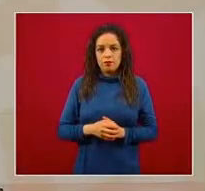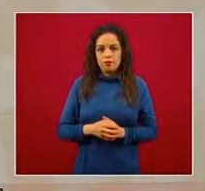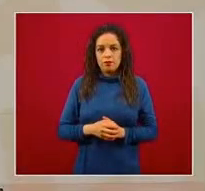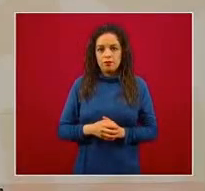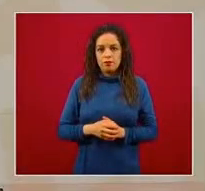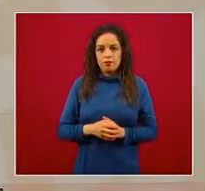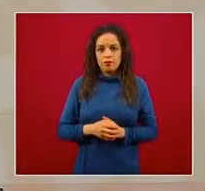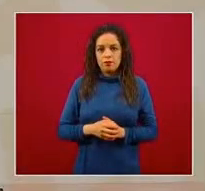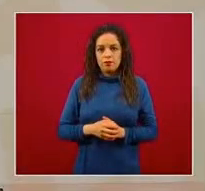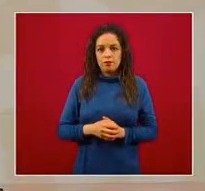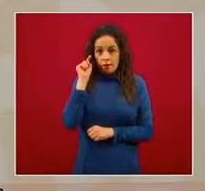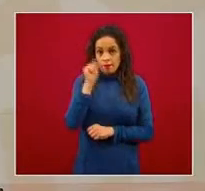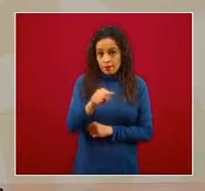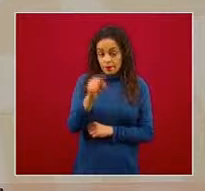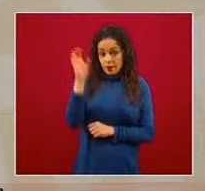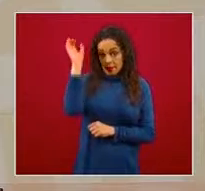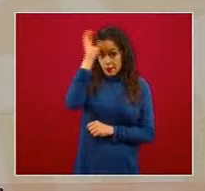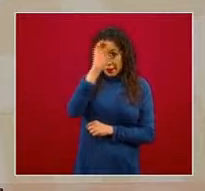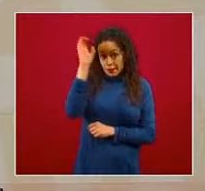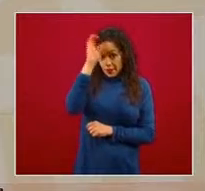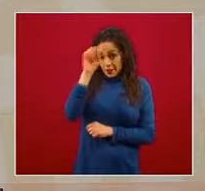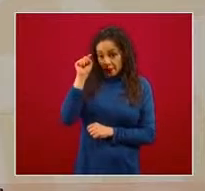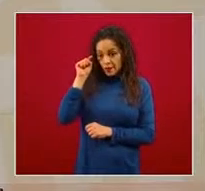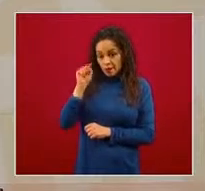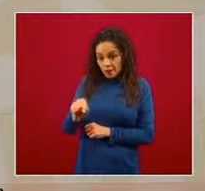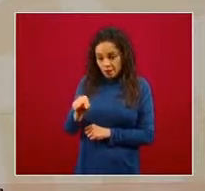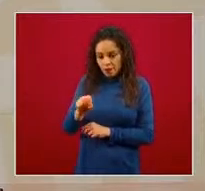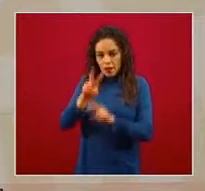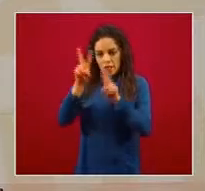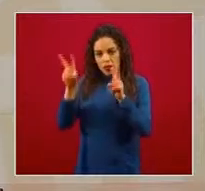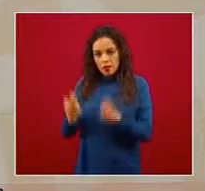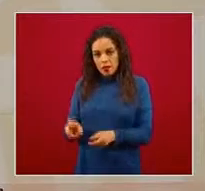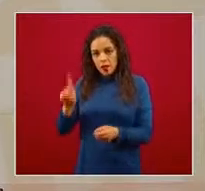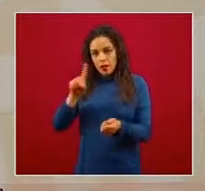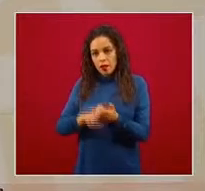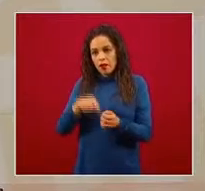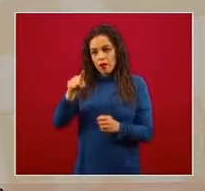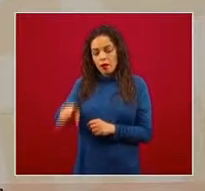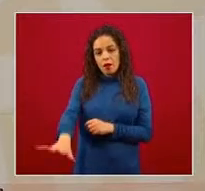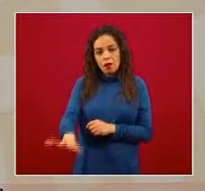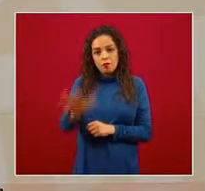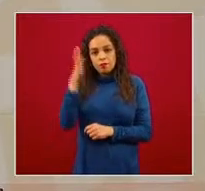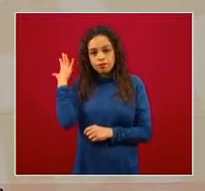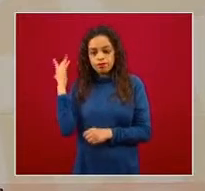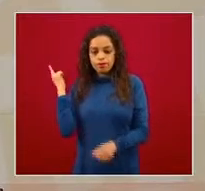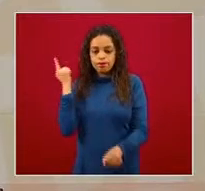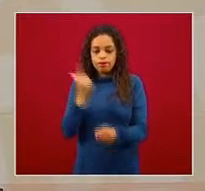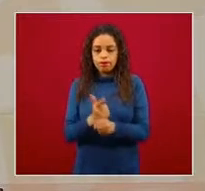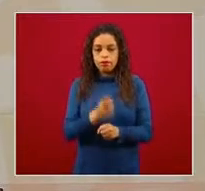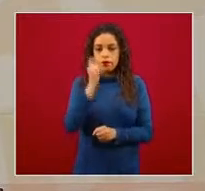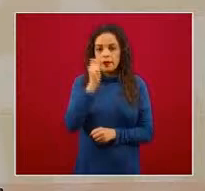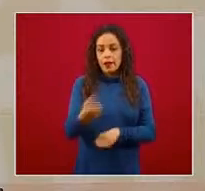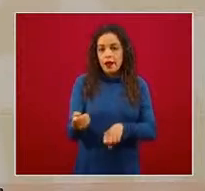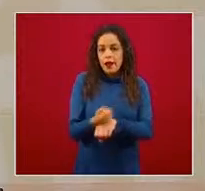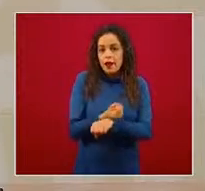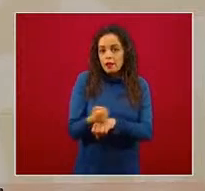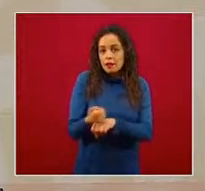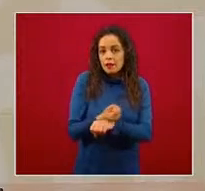knowledge regarding the speed that antibodies in the blood